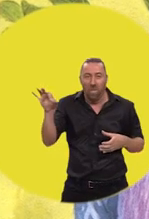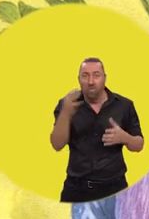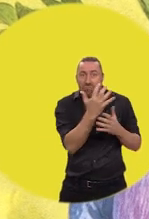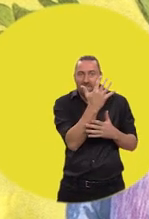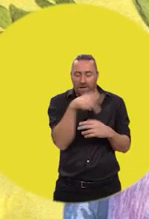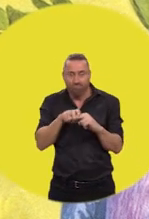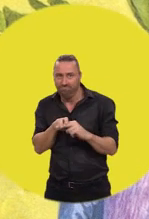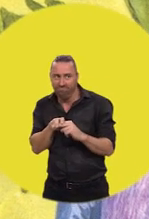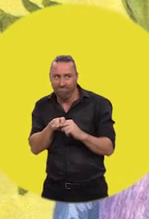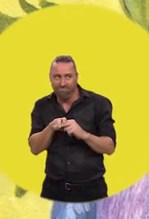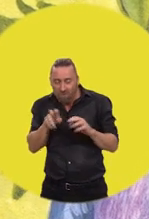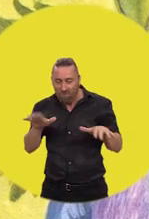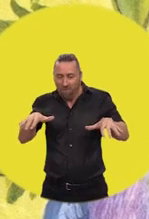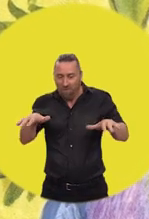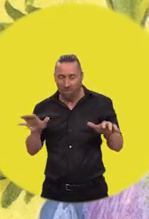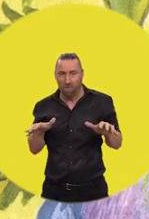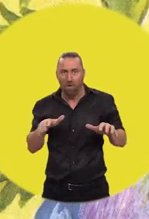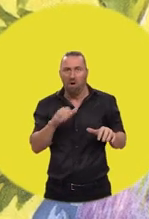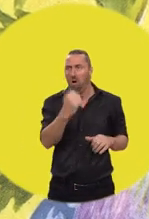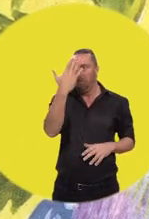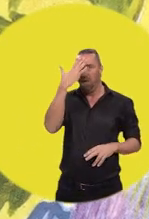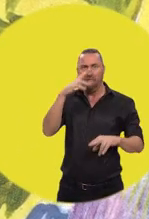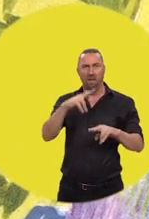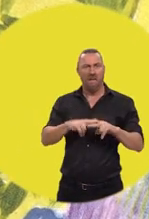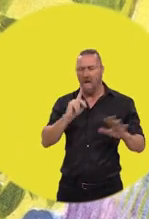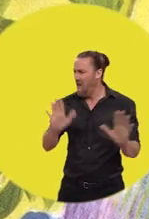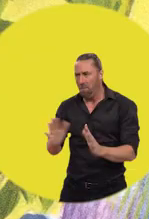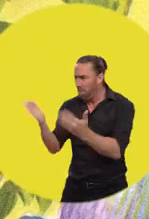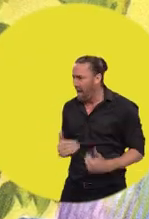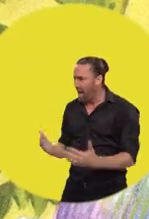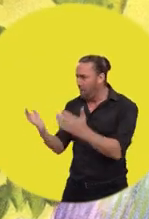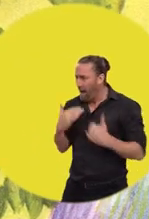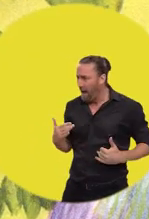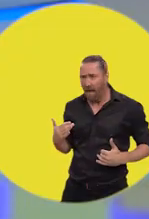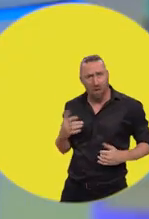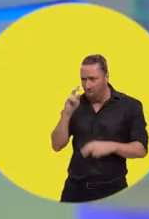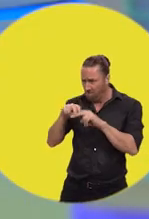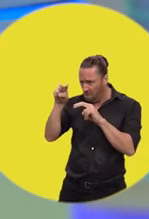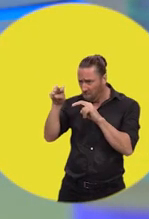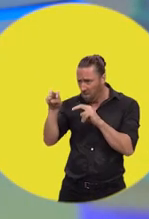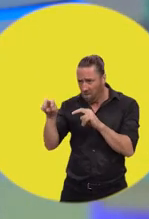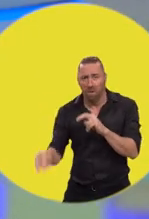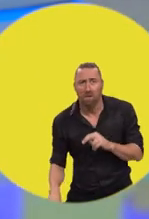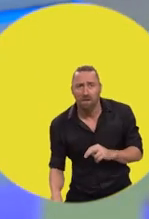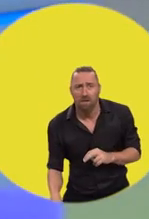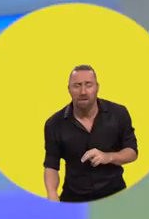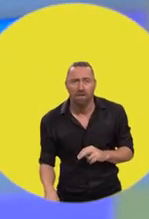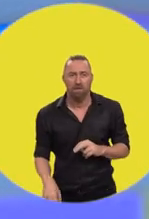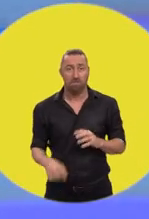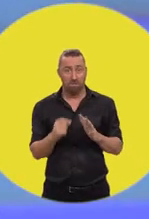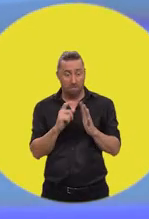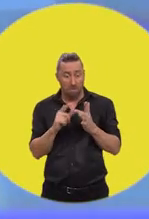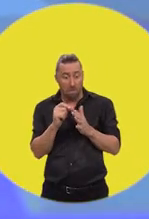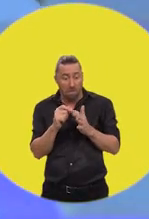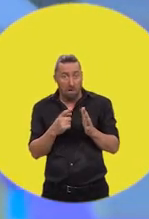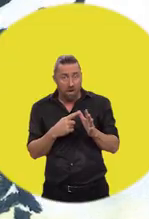and Peg were appalled. "Come back, come back," they cried. "You'll fall." They fed her pigeon milk